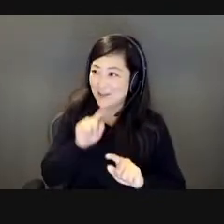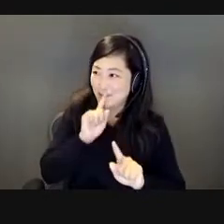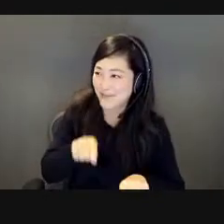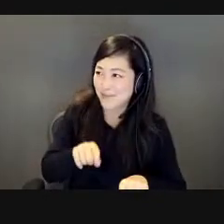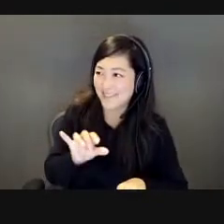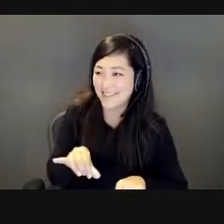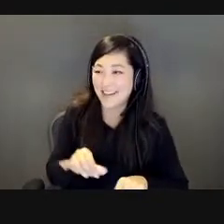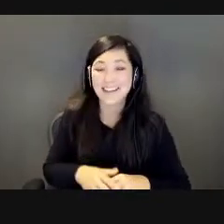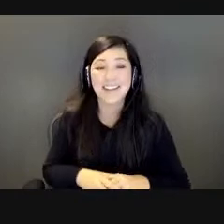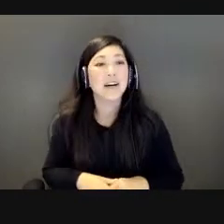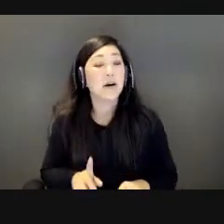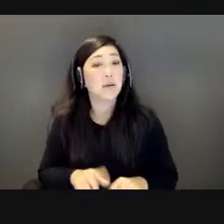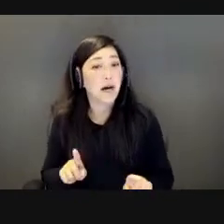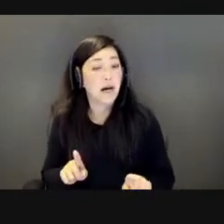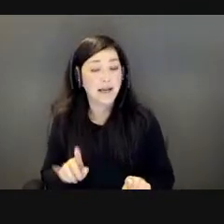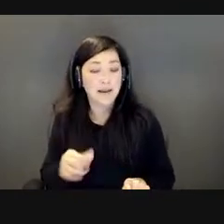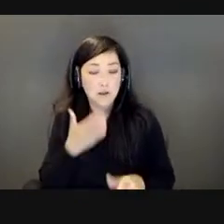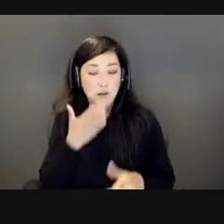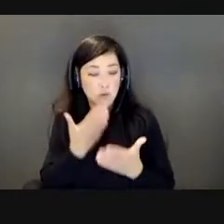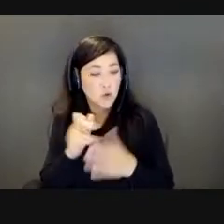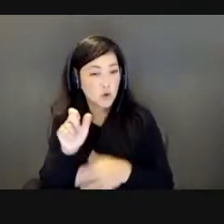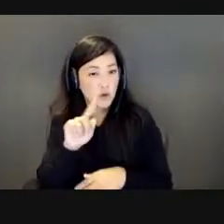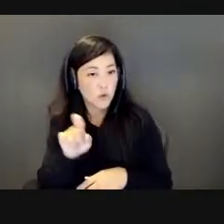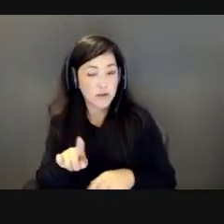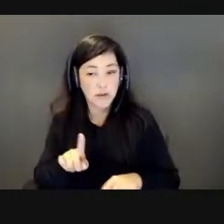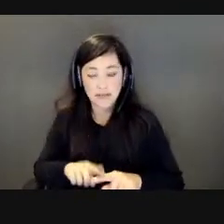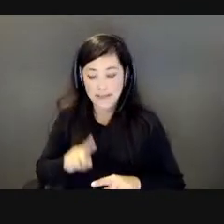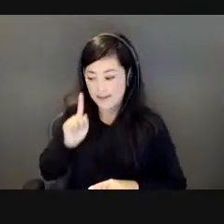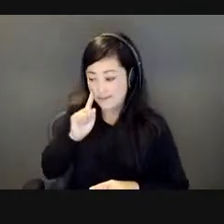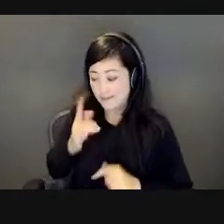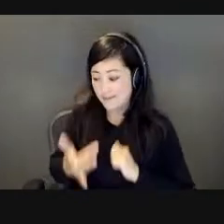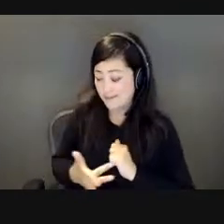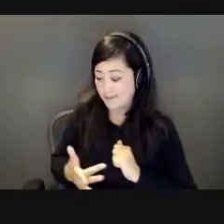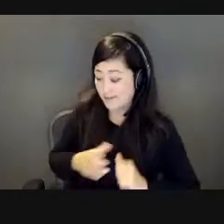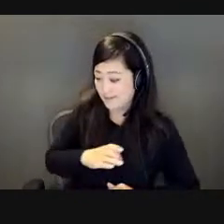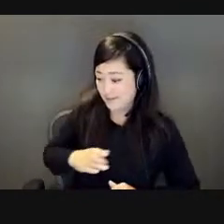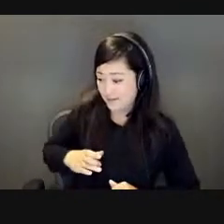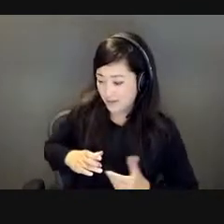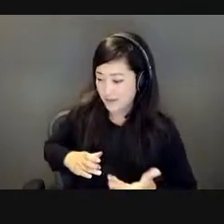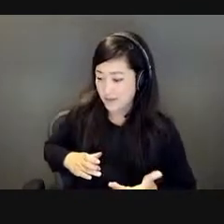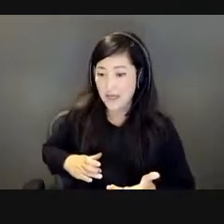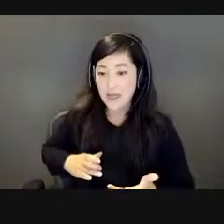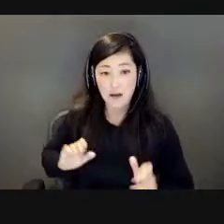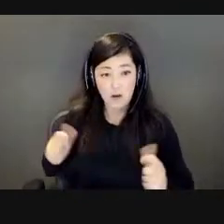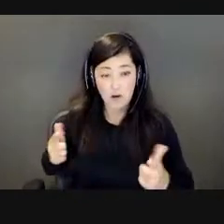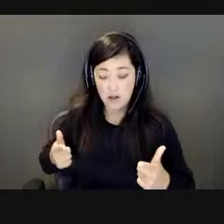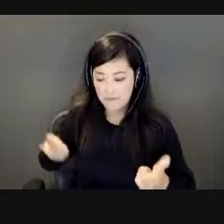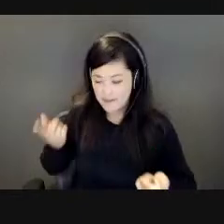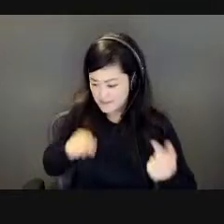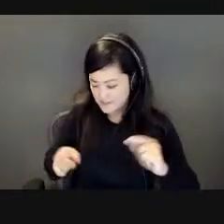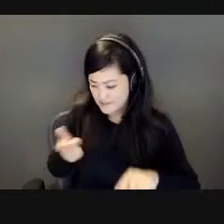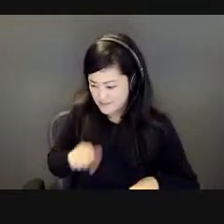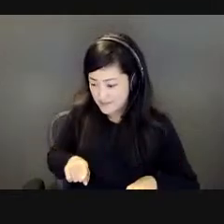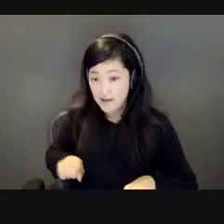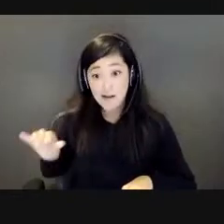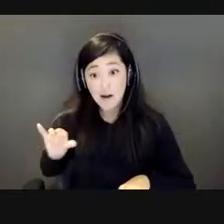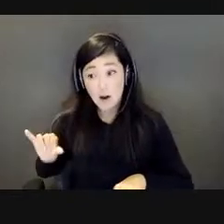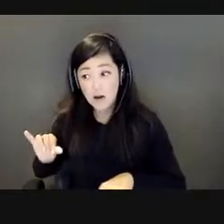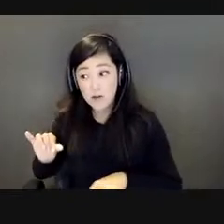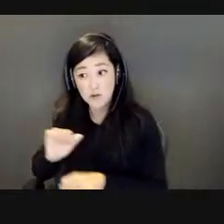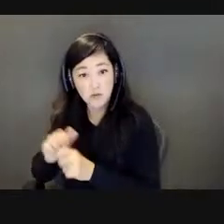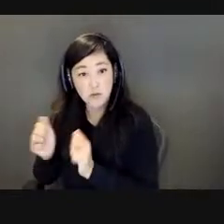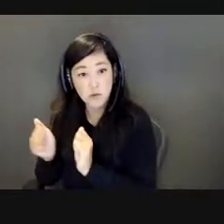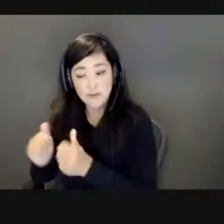question. You know, I certainly, knowing on our technical committee the level of collaboration with the Canadian Standards Association, there's